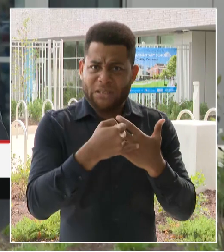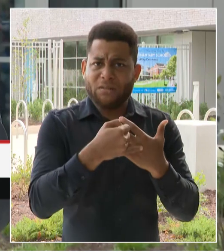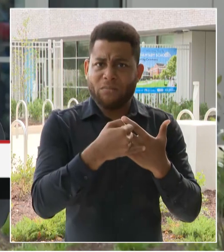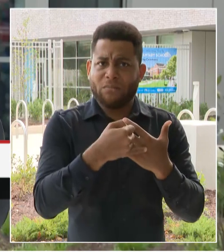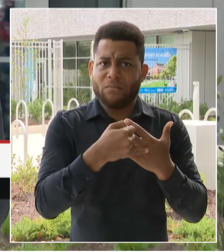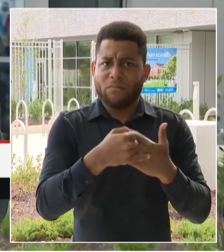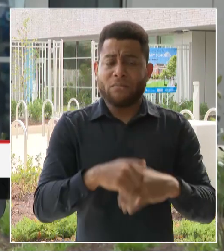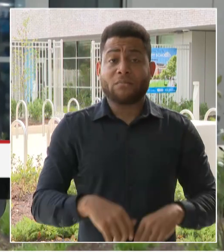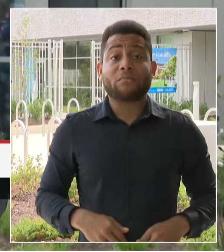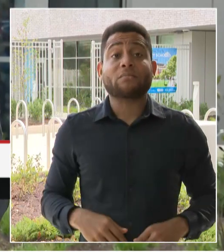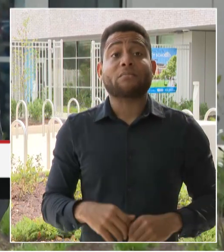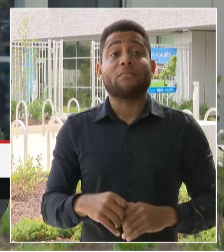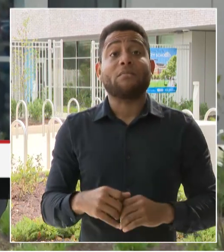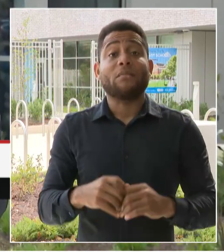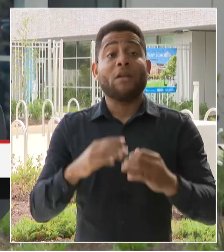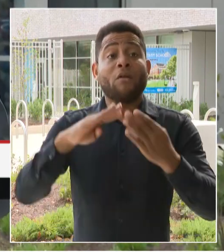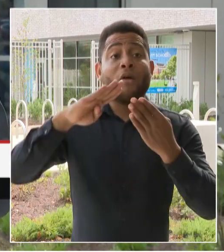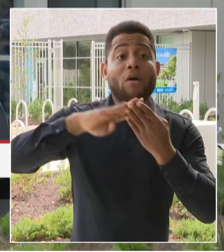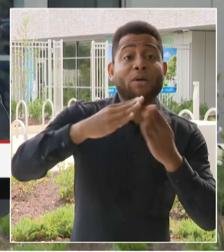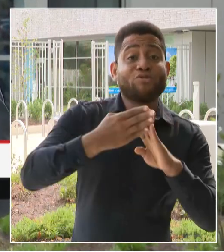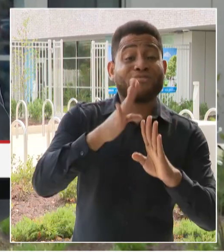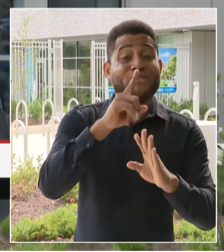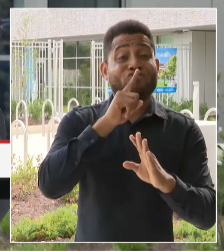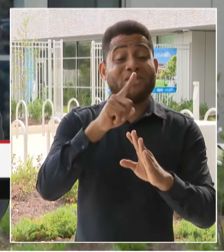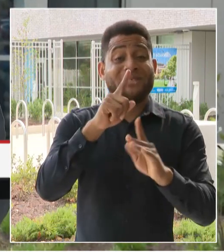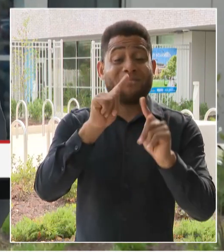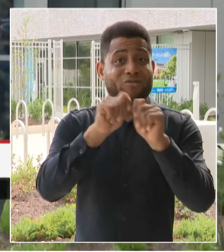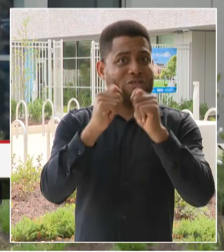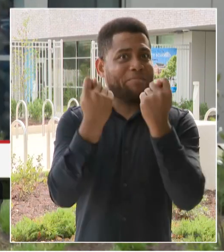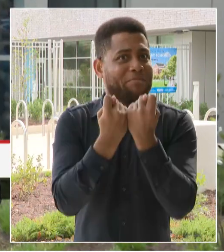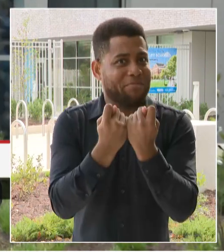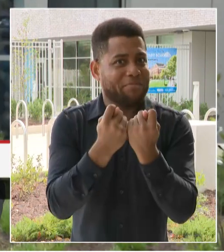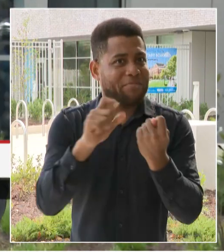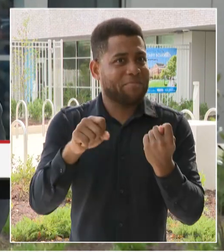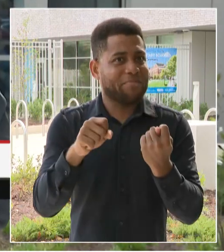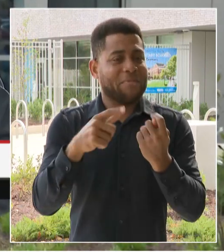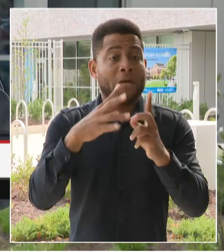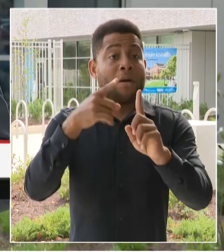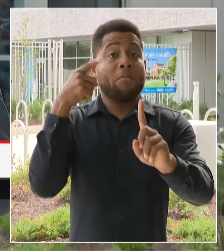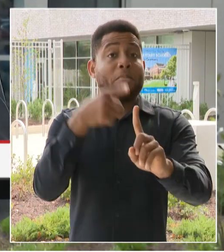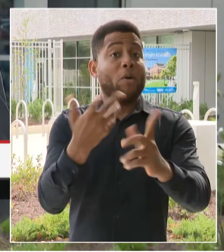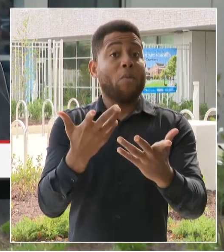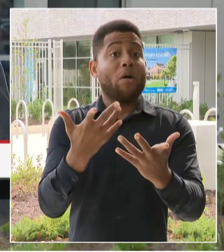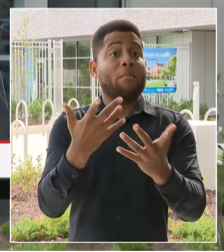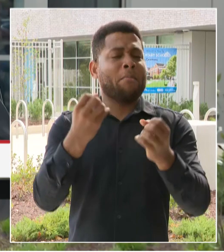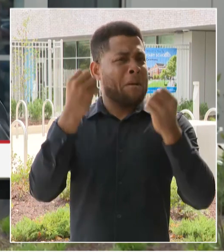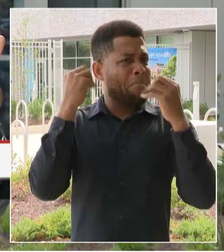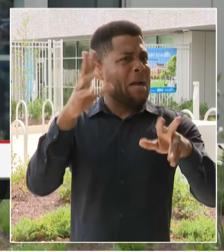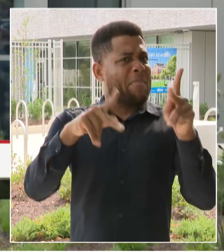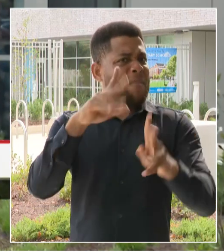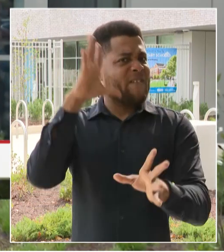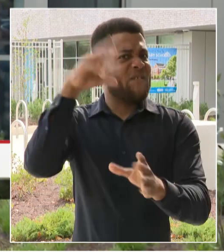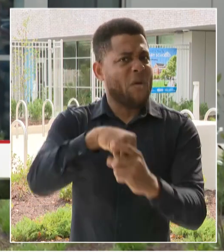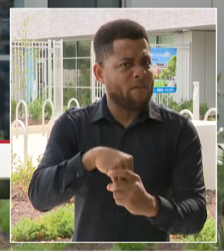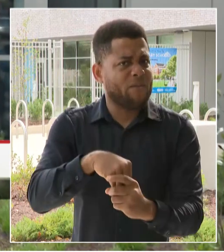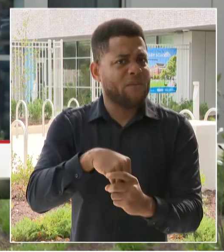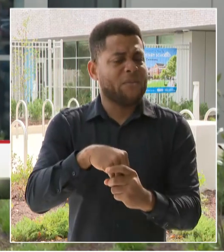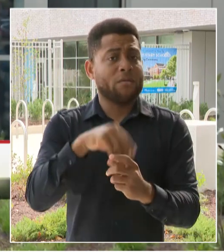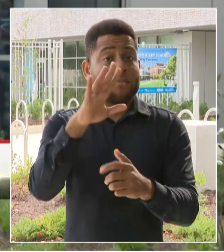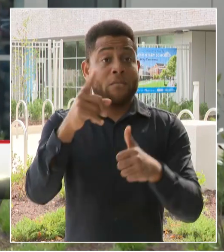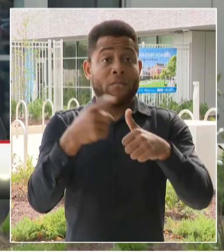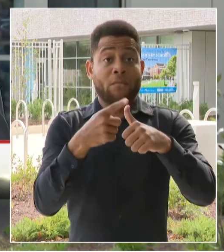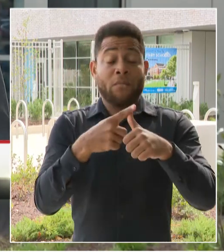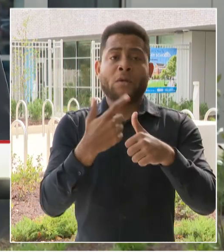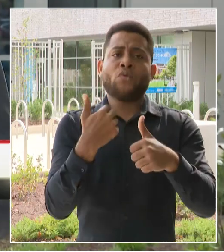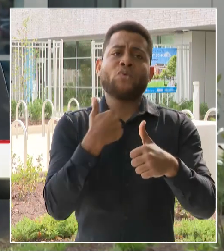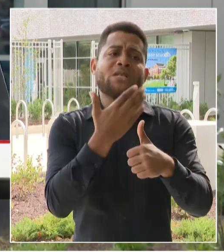team. The bottom line is that it takes many people for these projects to come into fruition. First and foremost, I want to thank the mayor